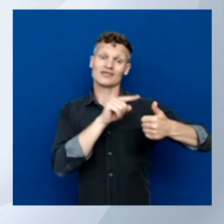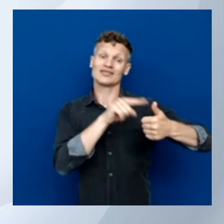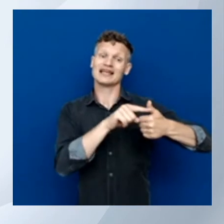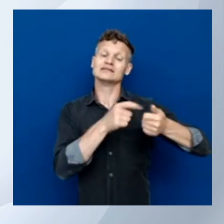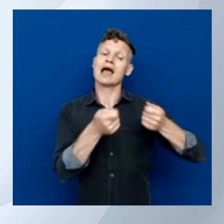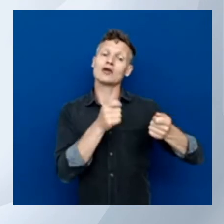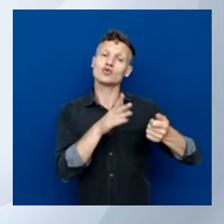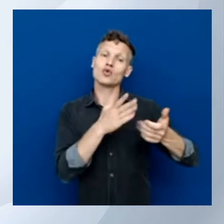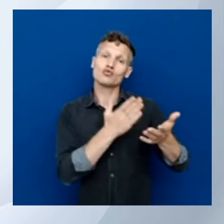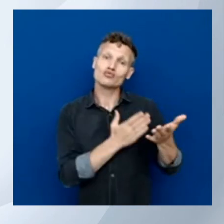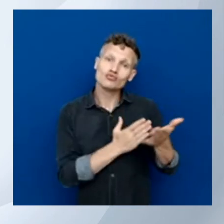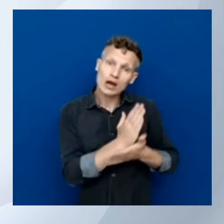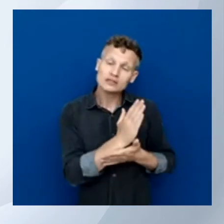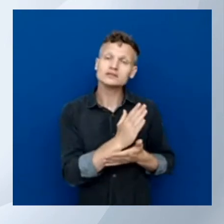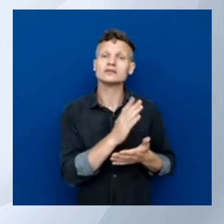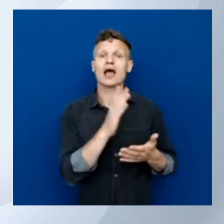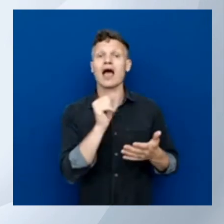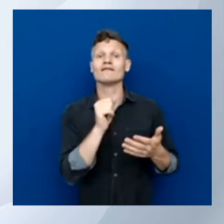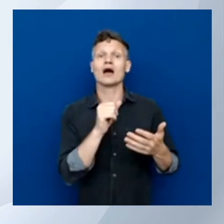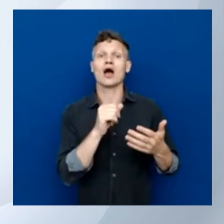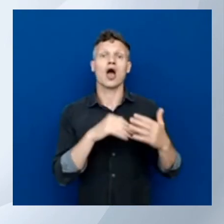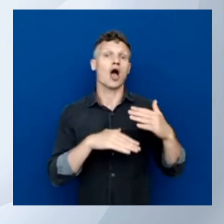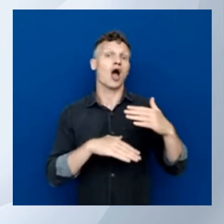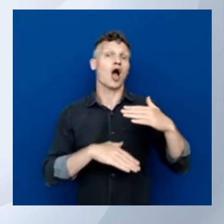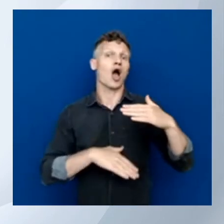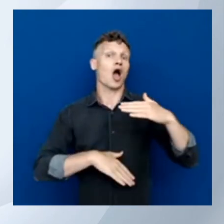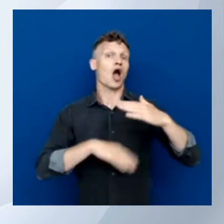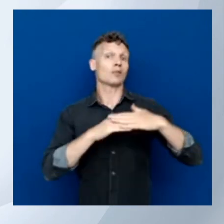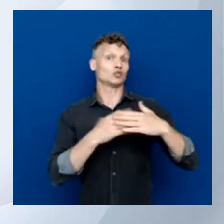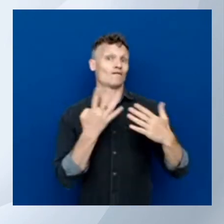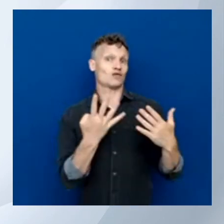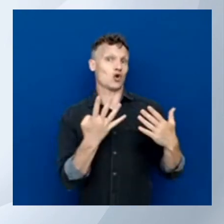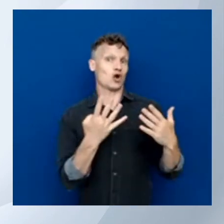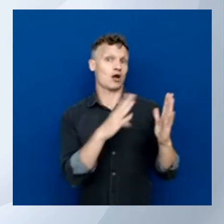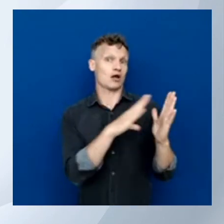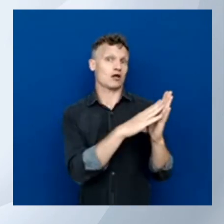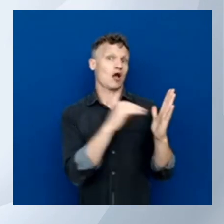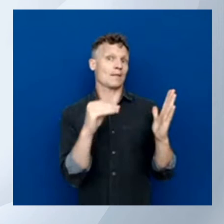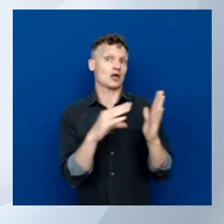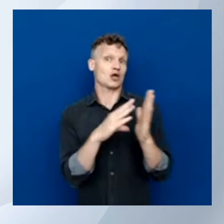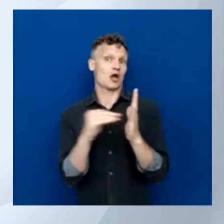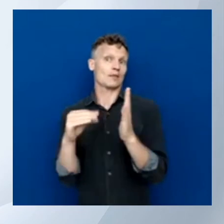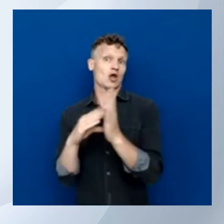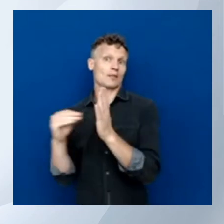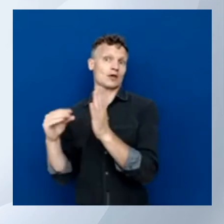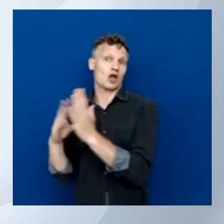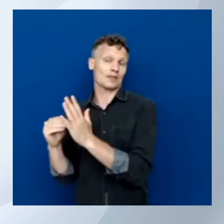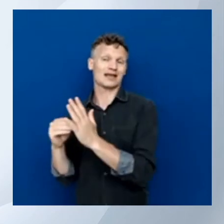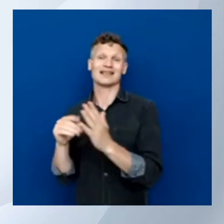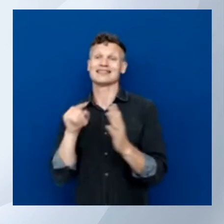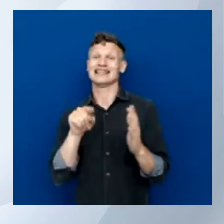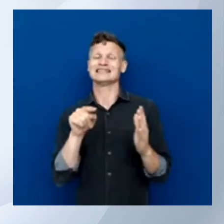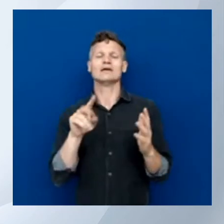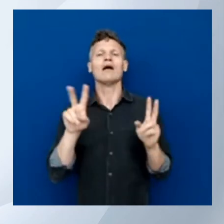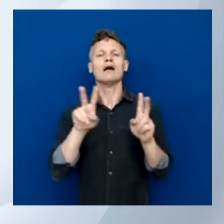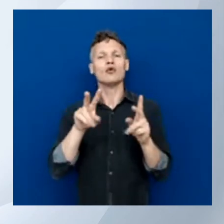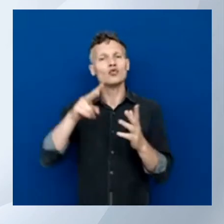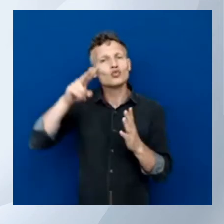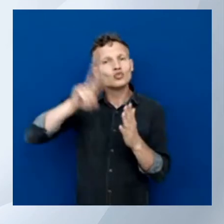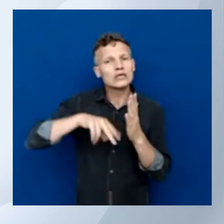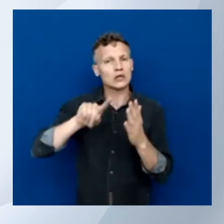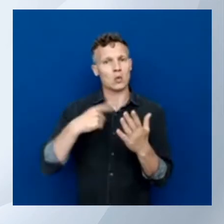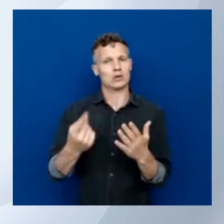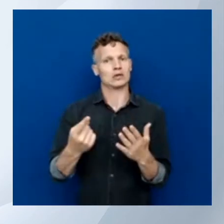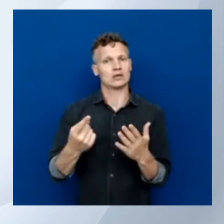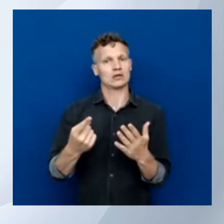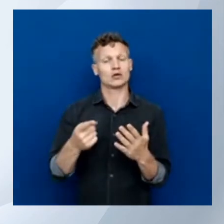to 4 secondary databases. Those are copies for read-only of that primary database. But if you need anything